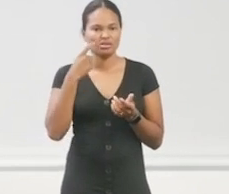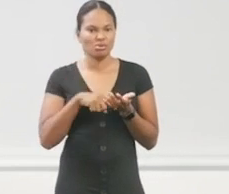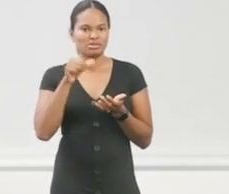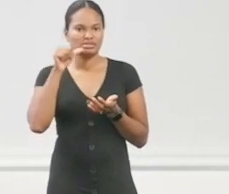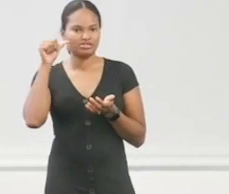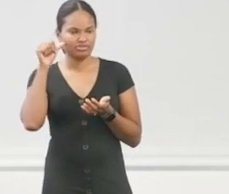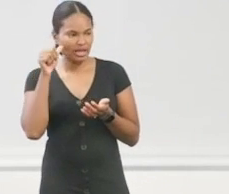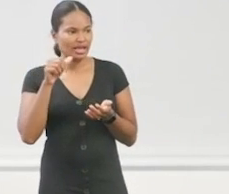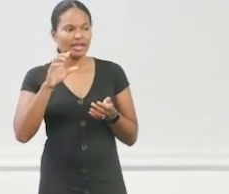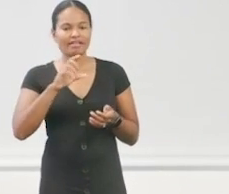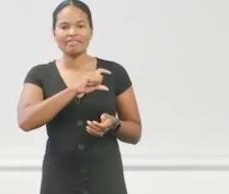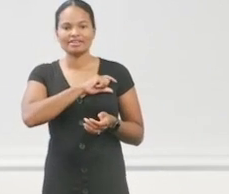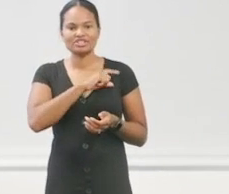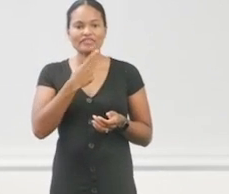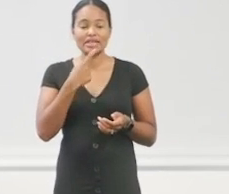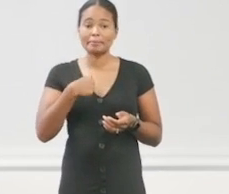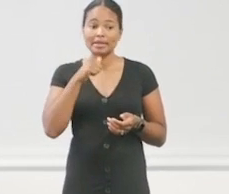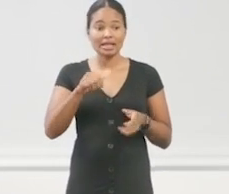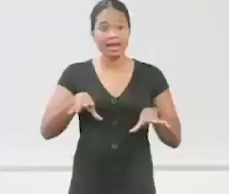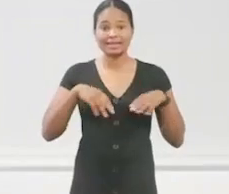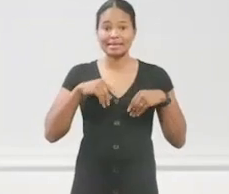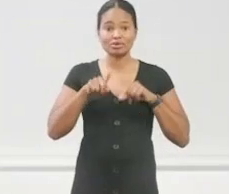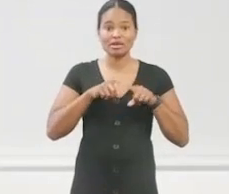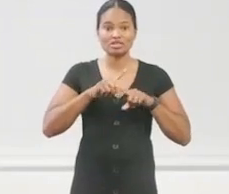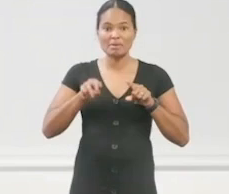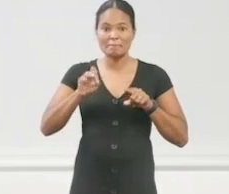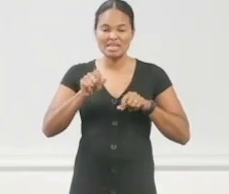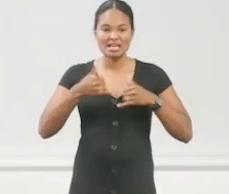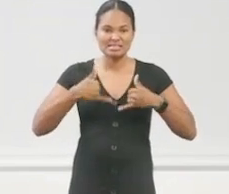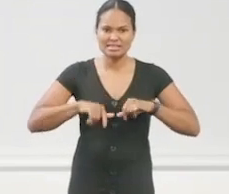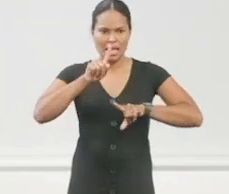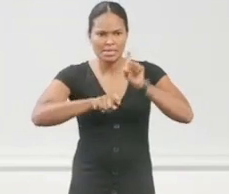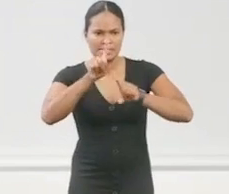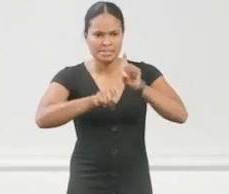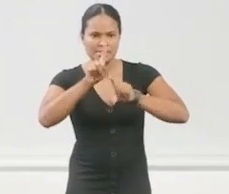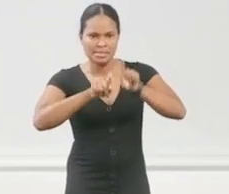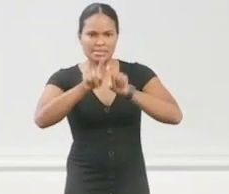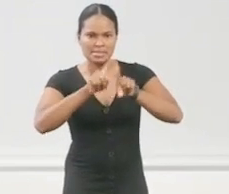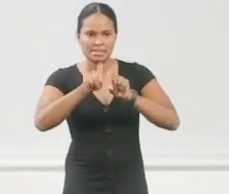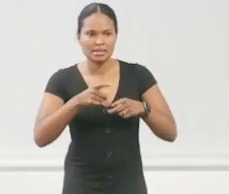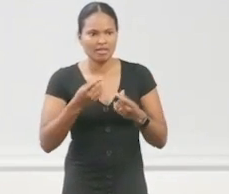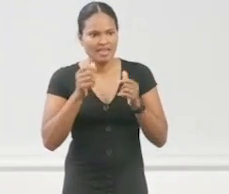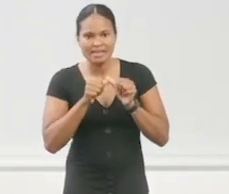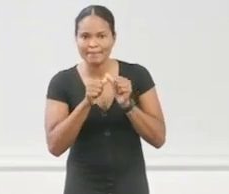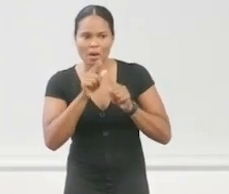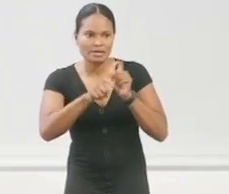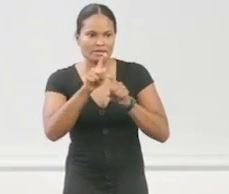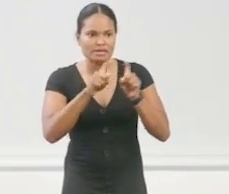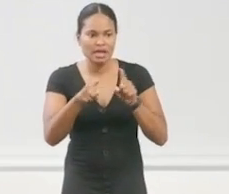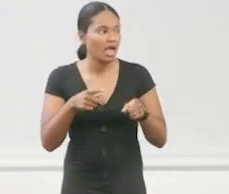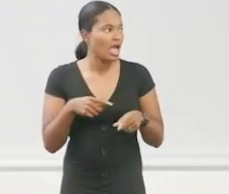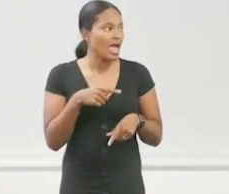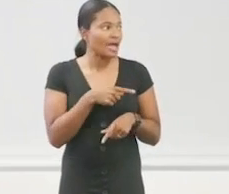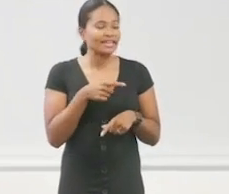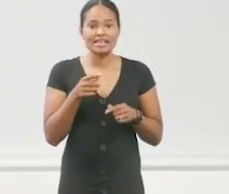not going to be taking any questions, but the media still came at him hard. They kept asking questions, and he almost got fished in a